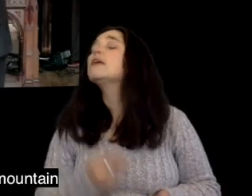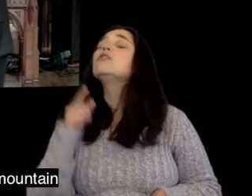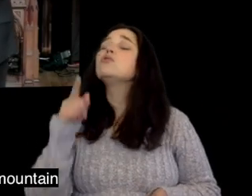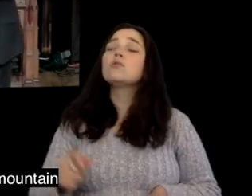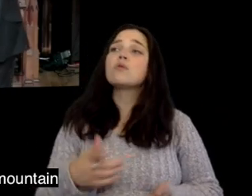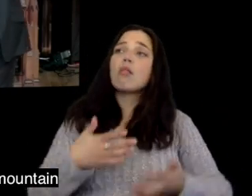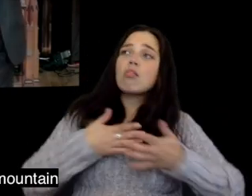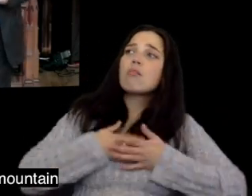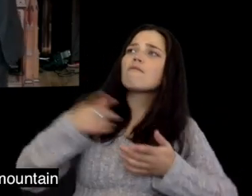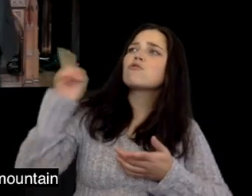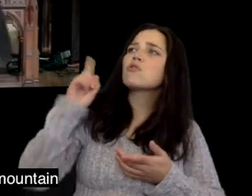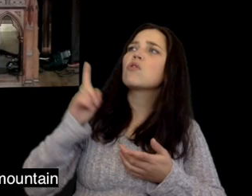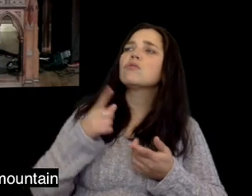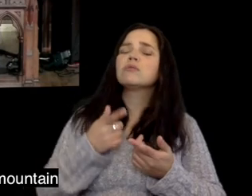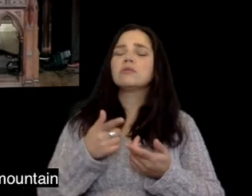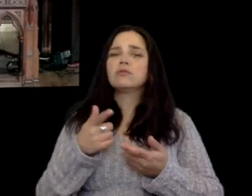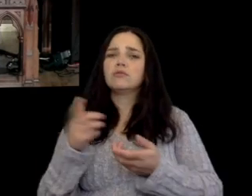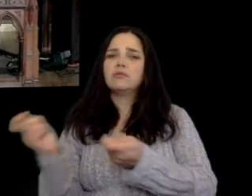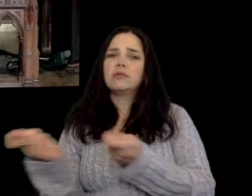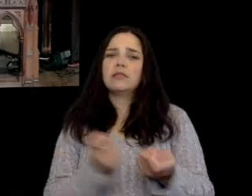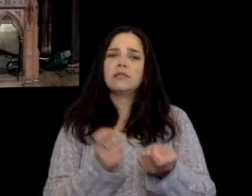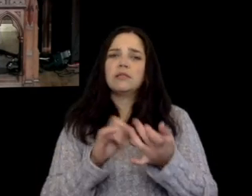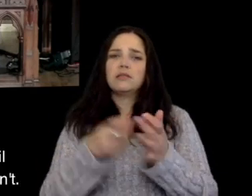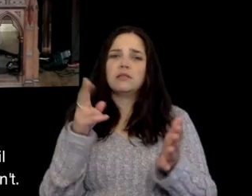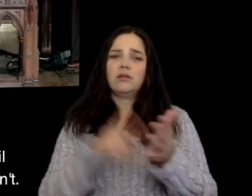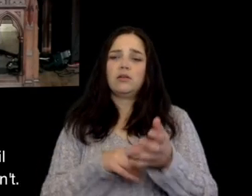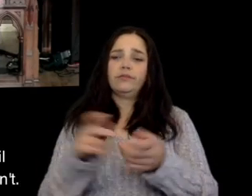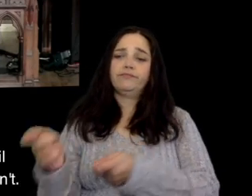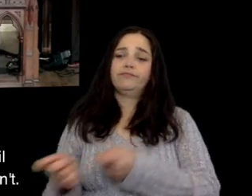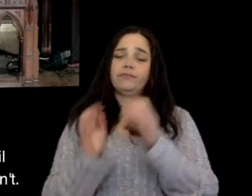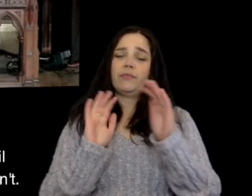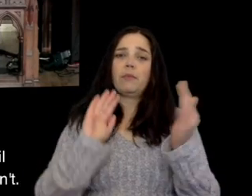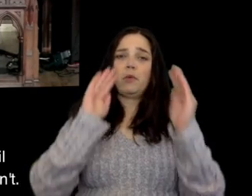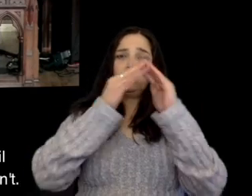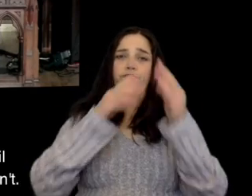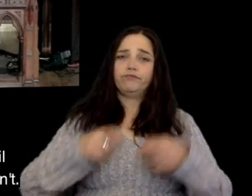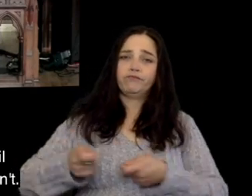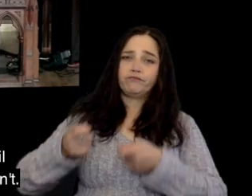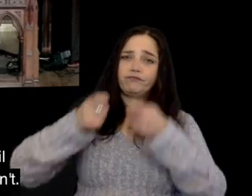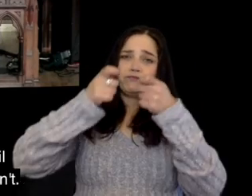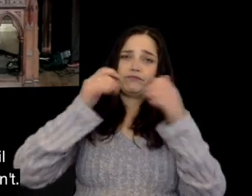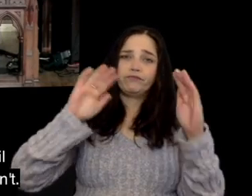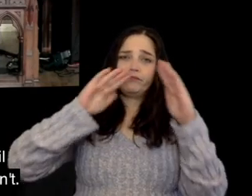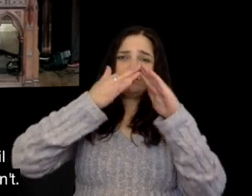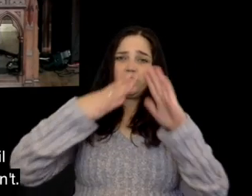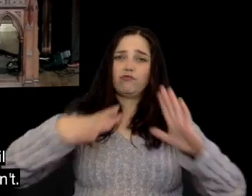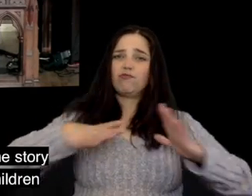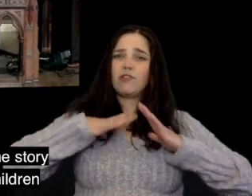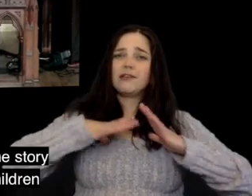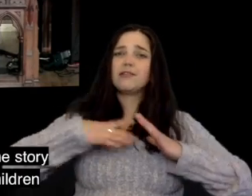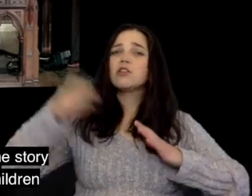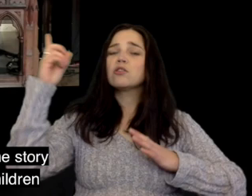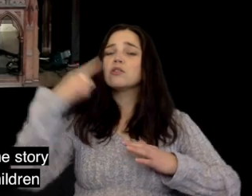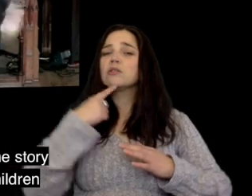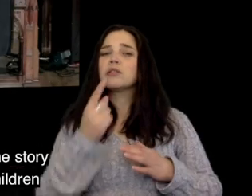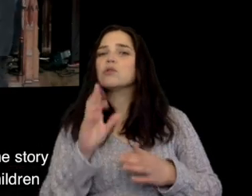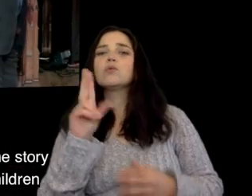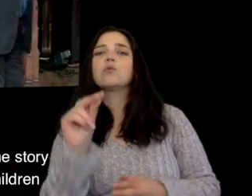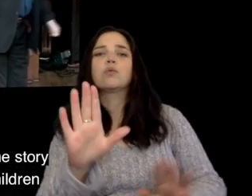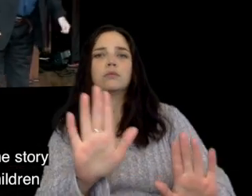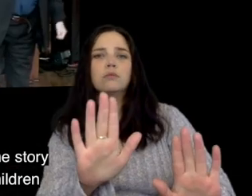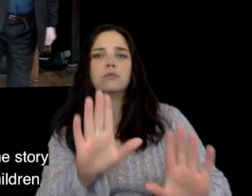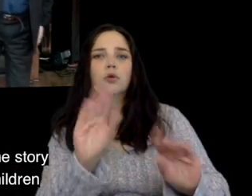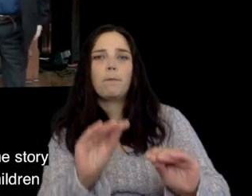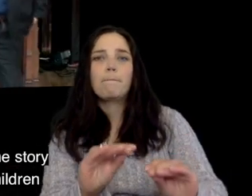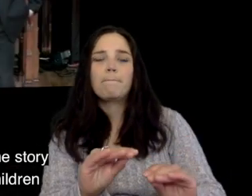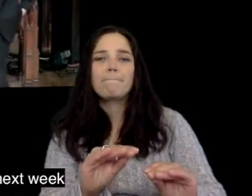And he loved God so much that he took the action of taking his son up the mountain, ready to do it, until God told him, no,